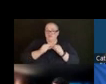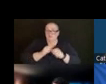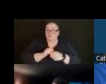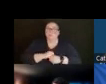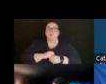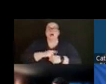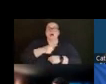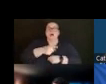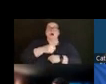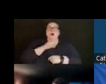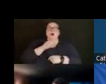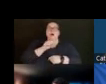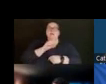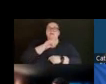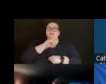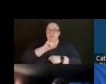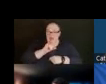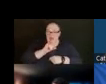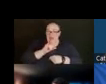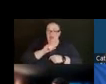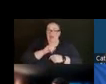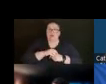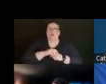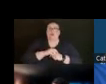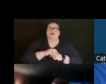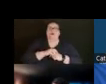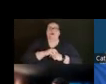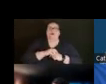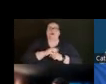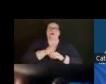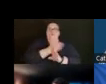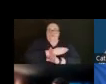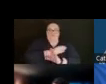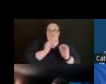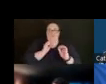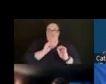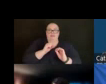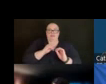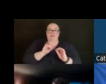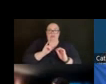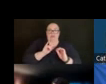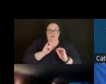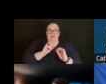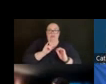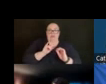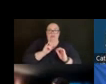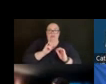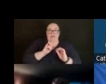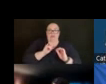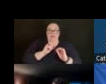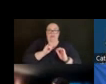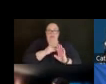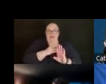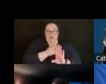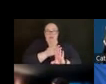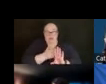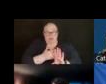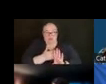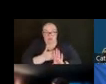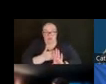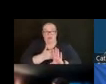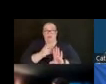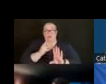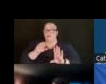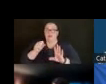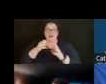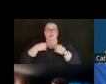turned 18, and prior to receiving SSDI, they don't lose their Medicaid. They don't lose their Mass